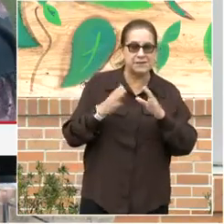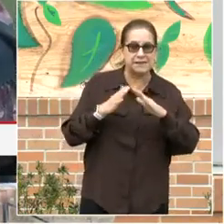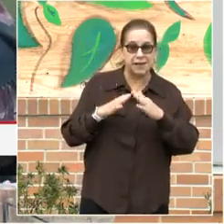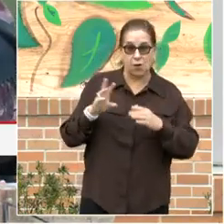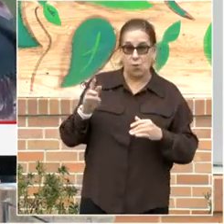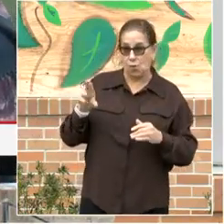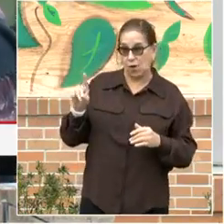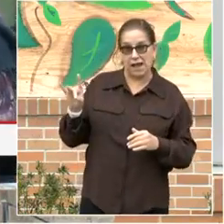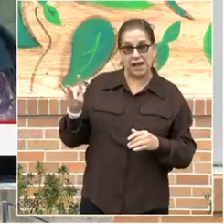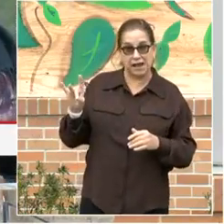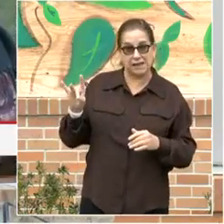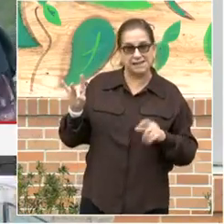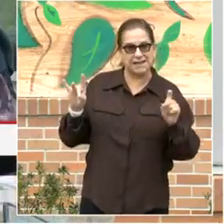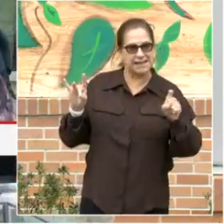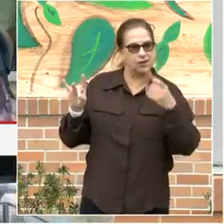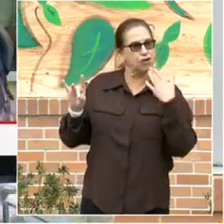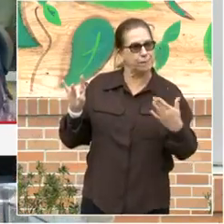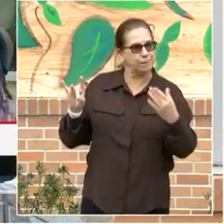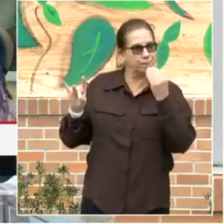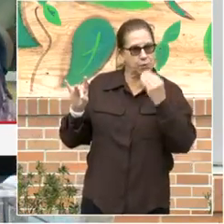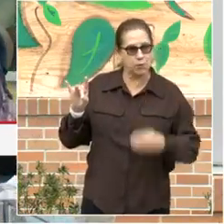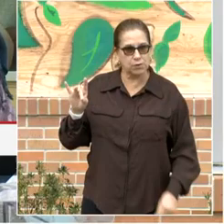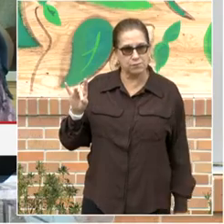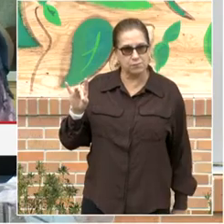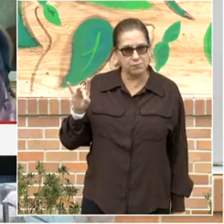needs good food.